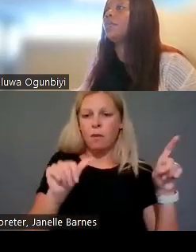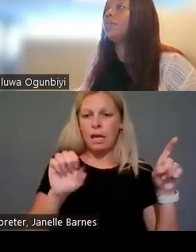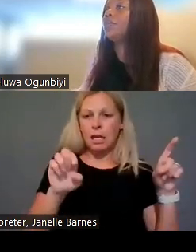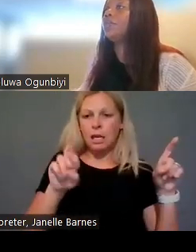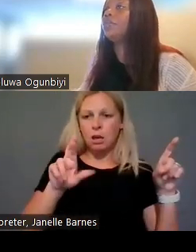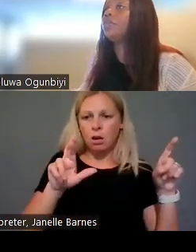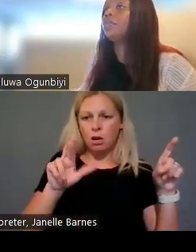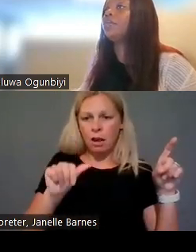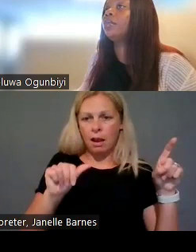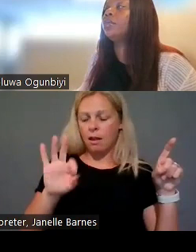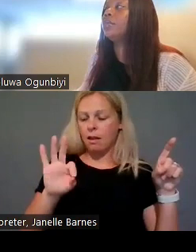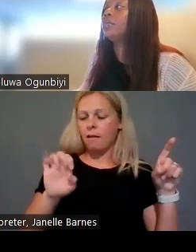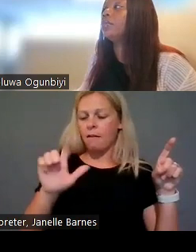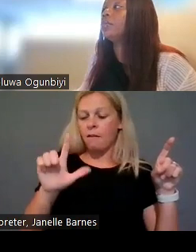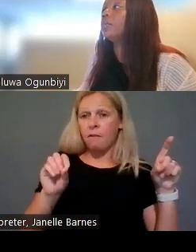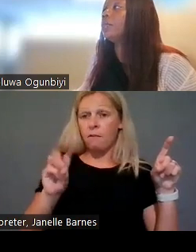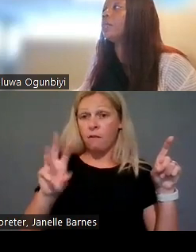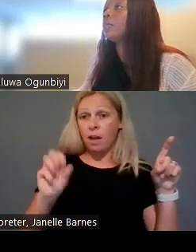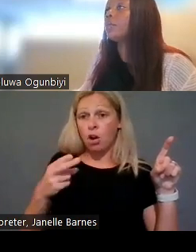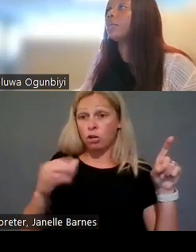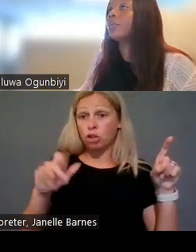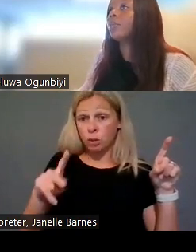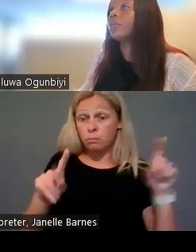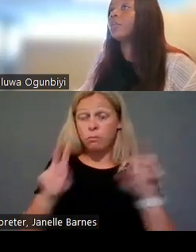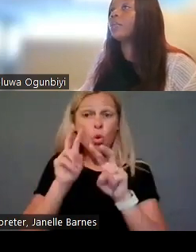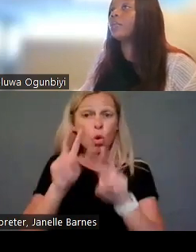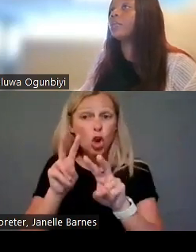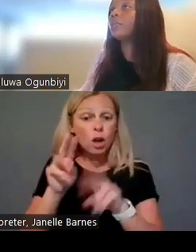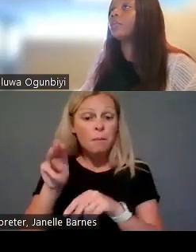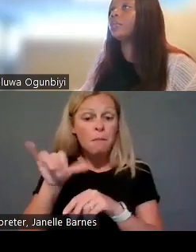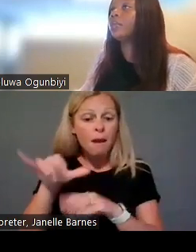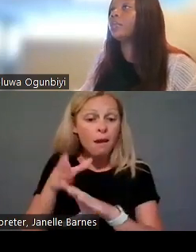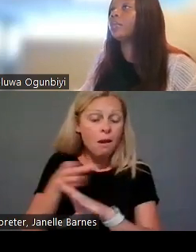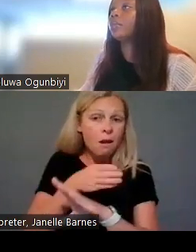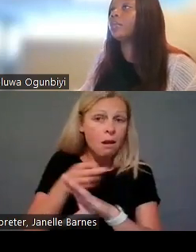So that will be in your email box.